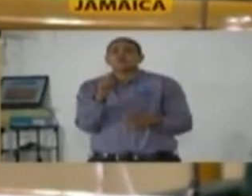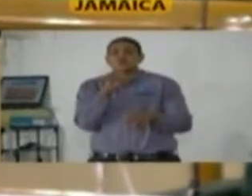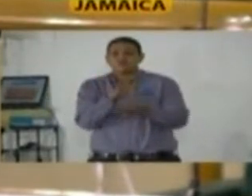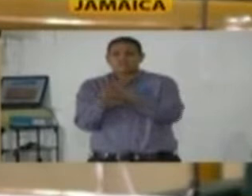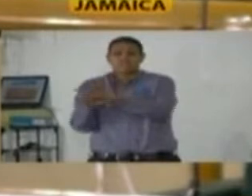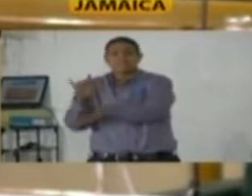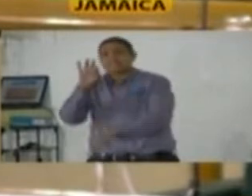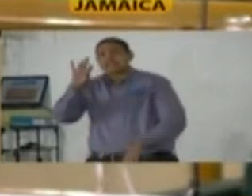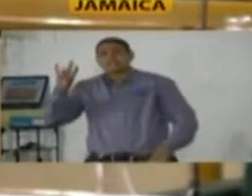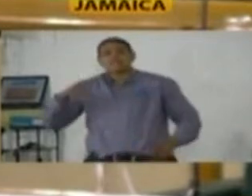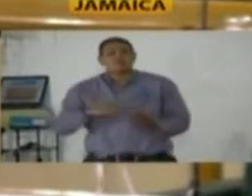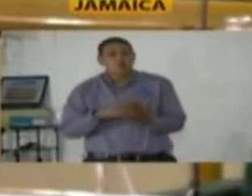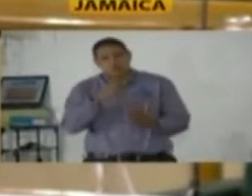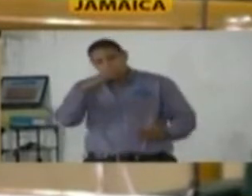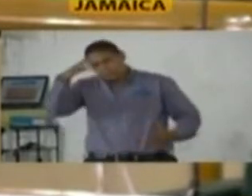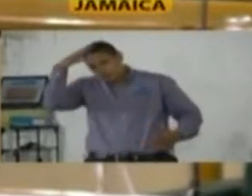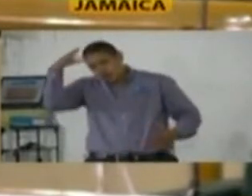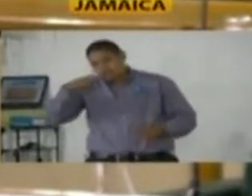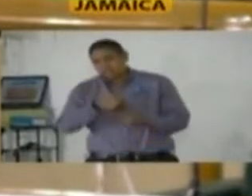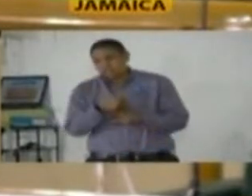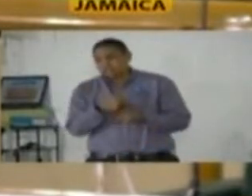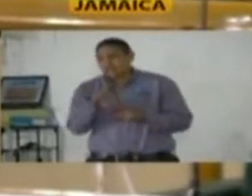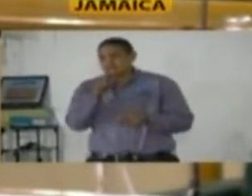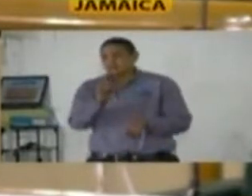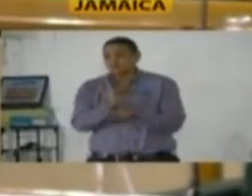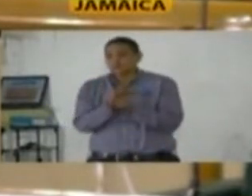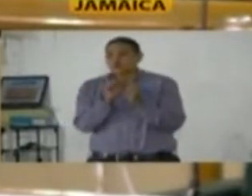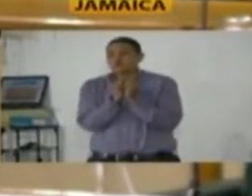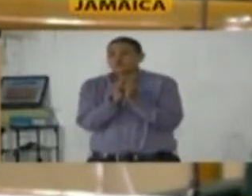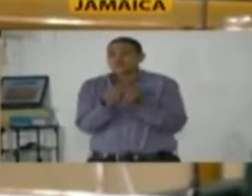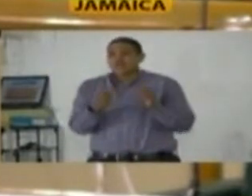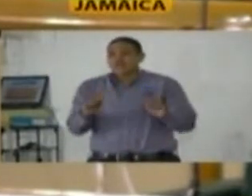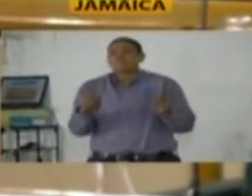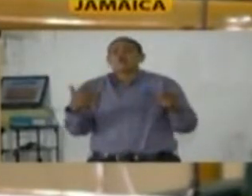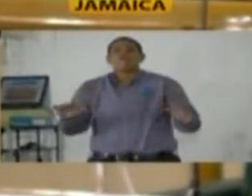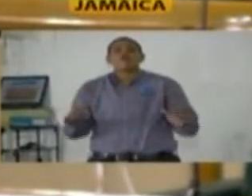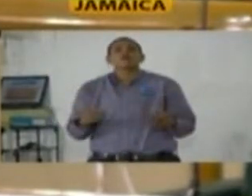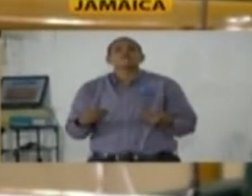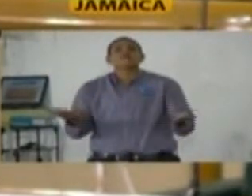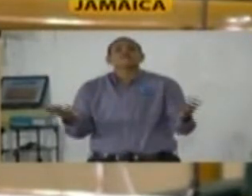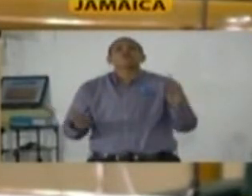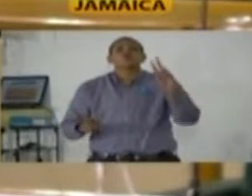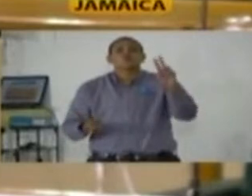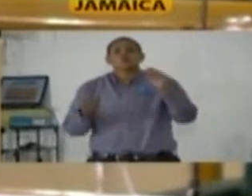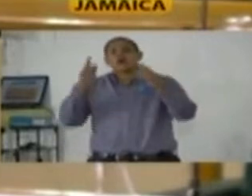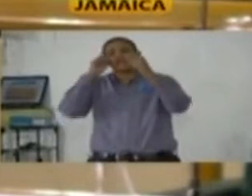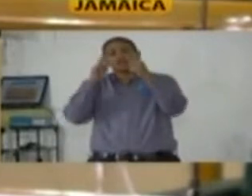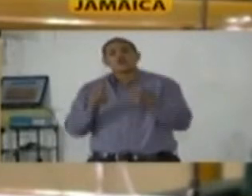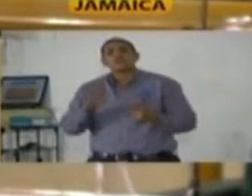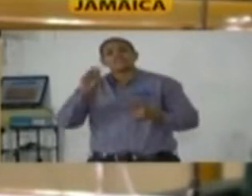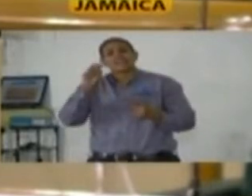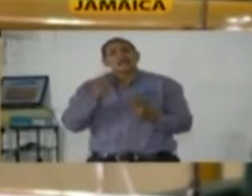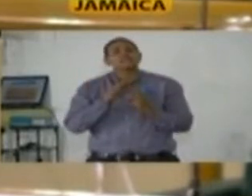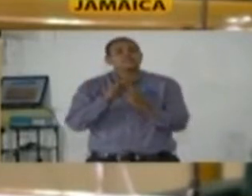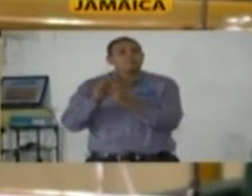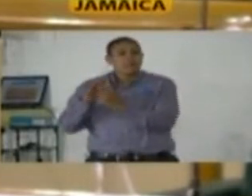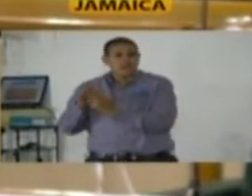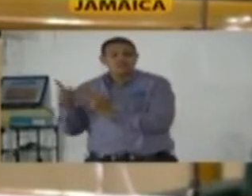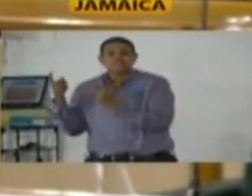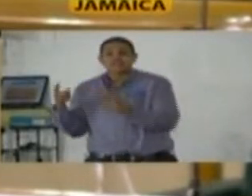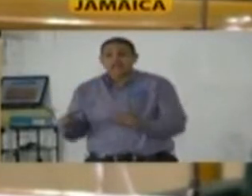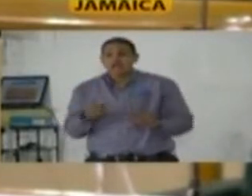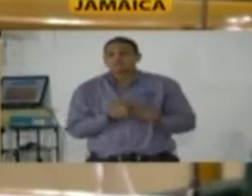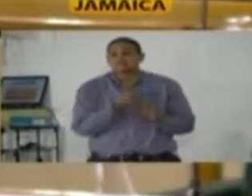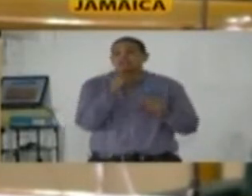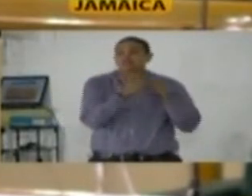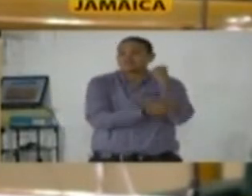97,000 parents. This joint effort has already produced 2 of 30 targeted fairs. And the